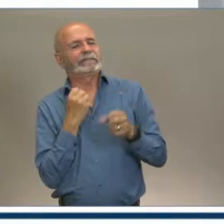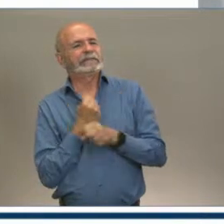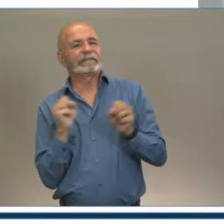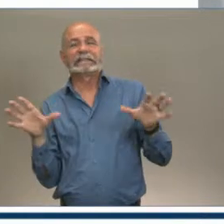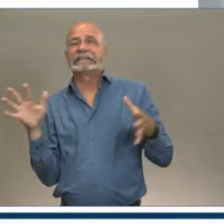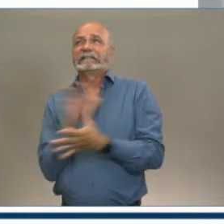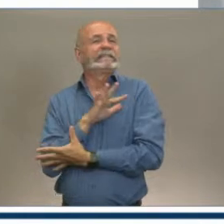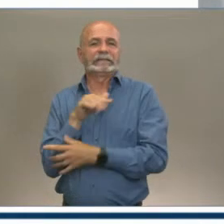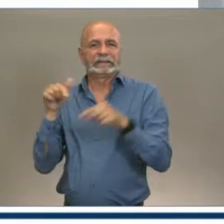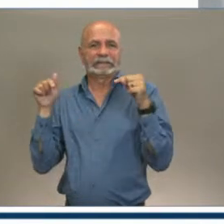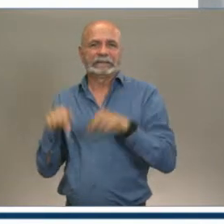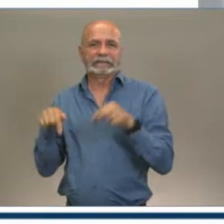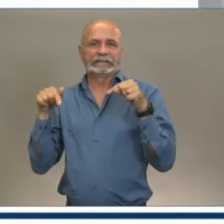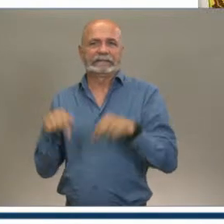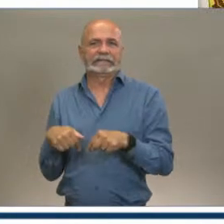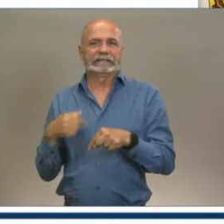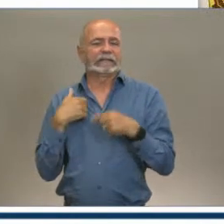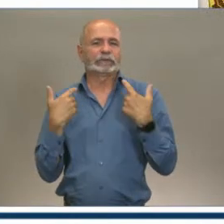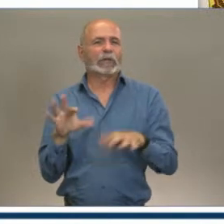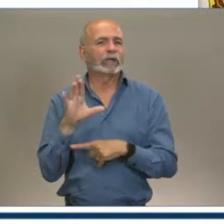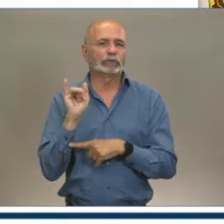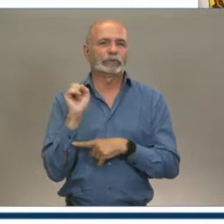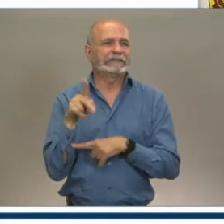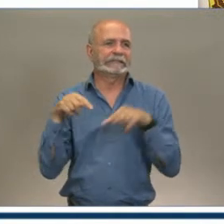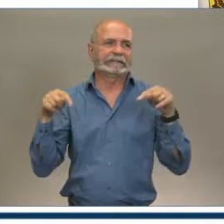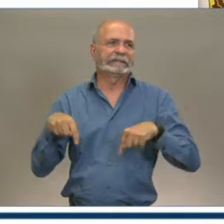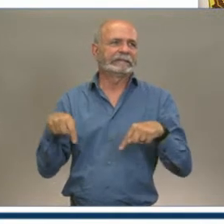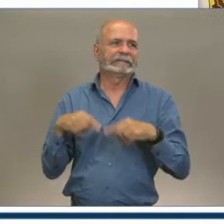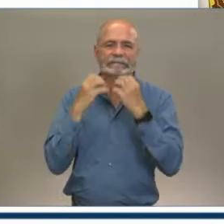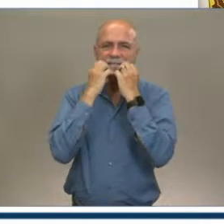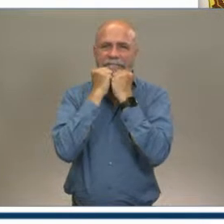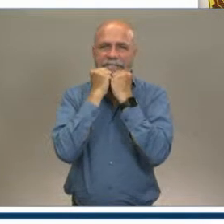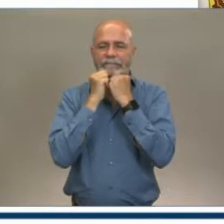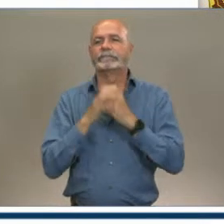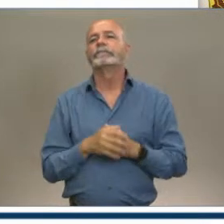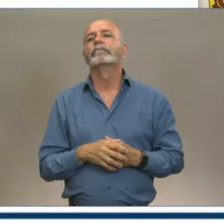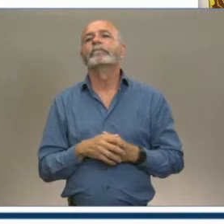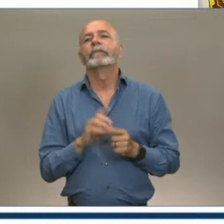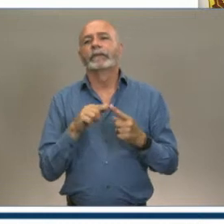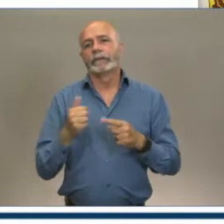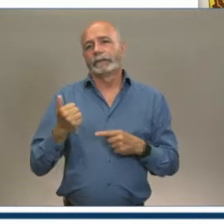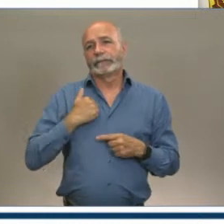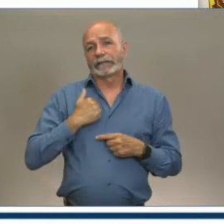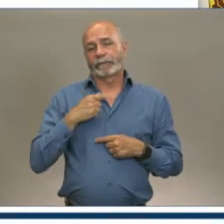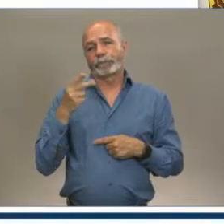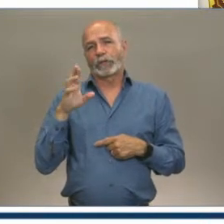any undue risks. Next, we'll go to Keith Doucette with the Canadian Press. Go ahead, Keith.